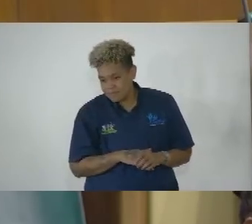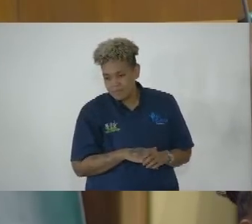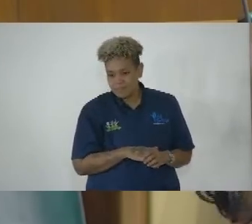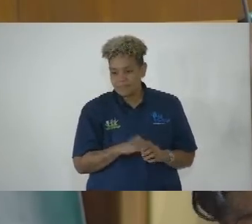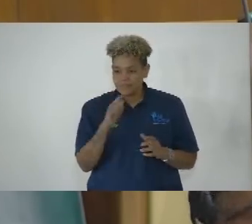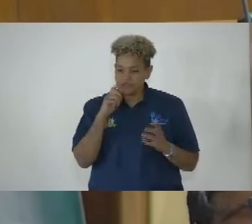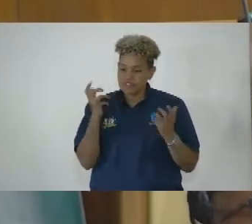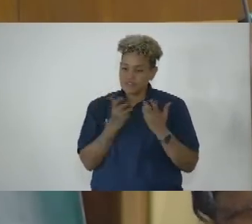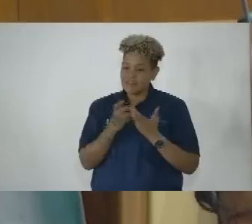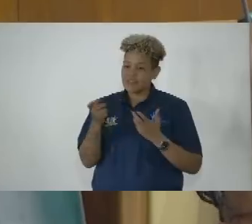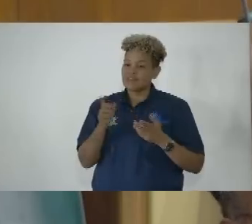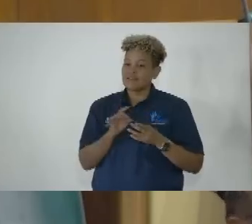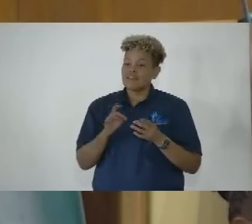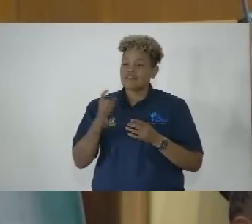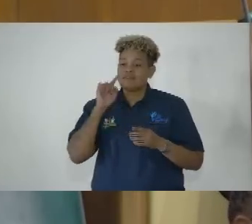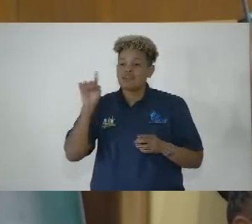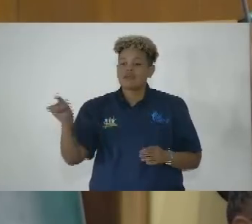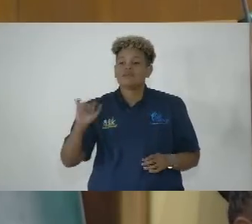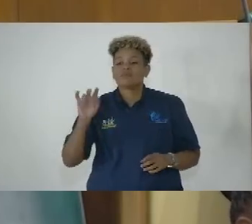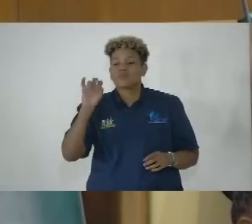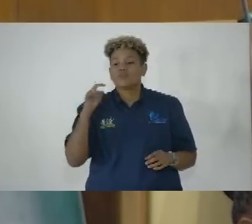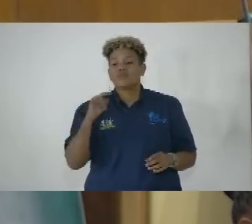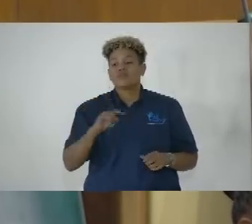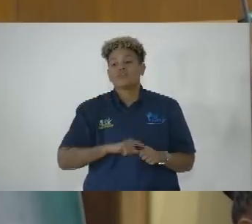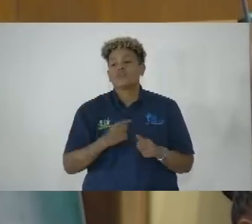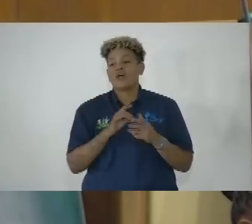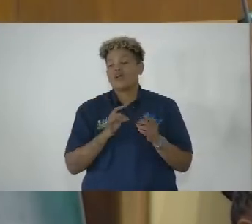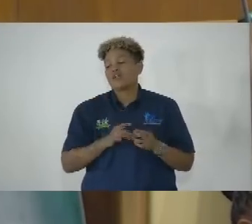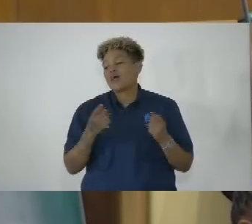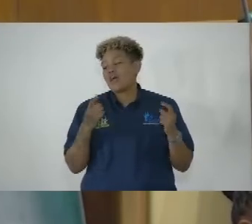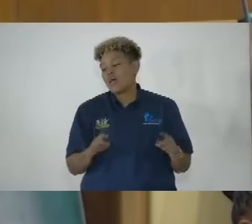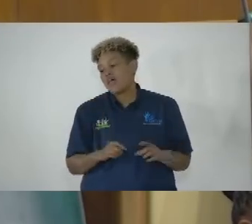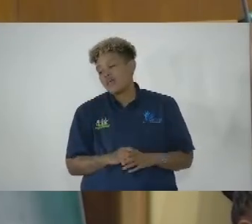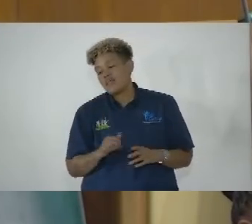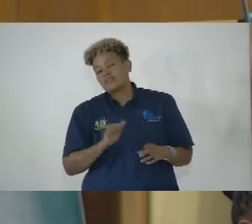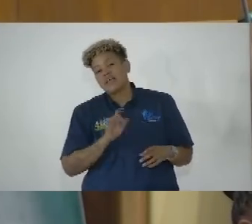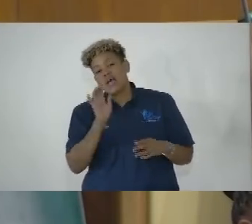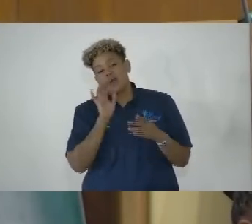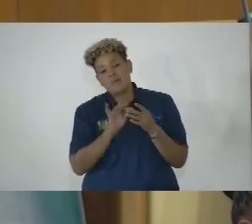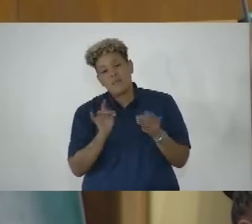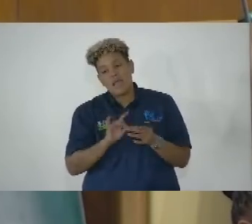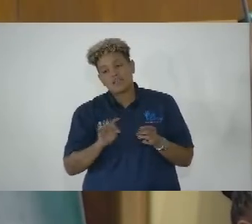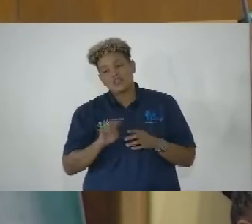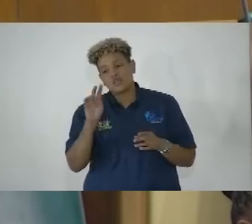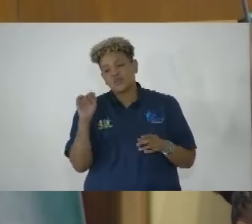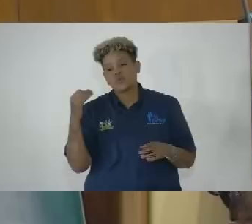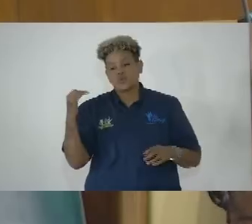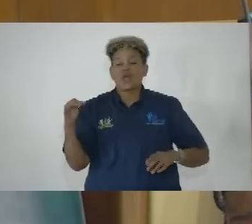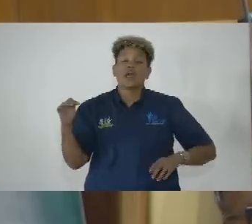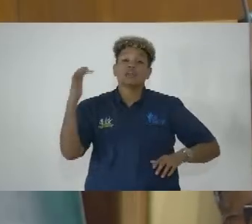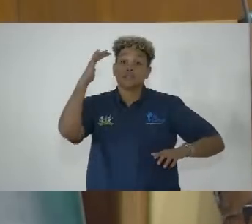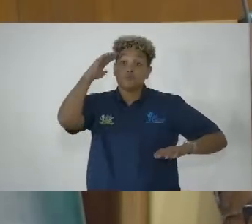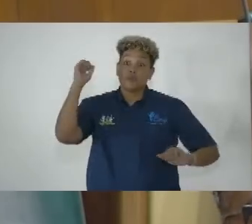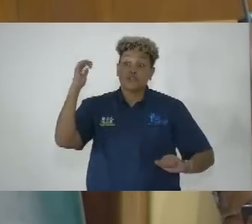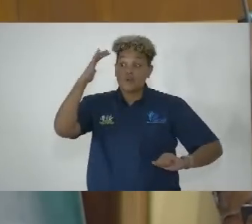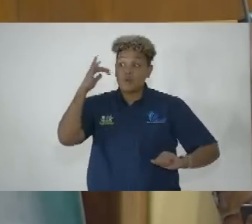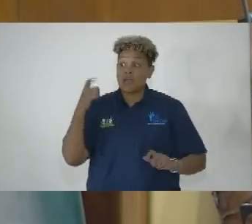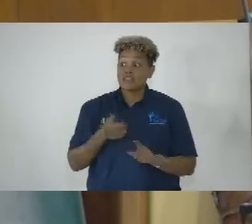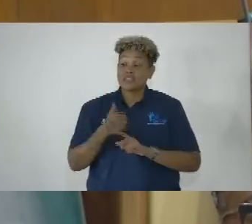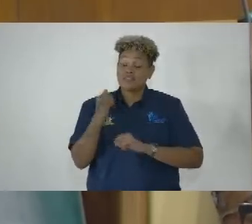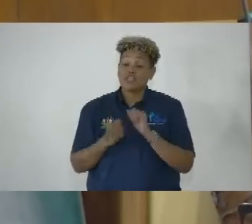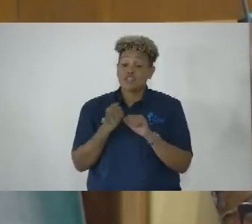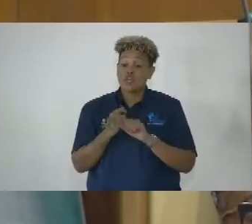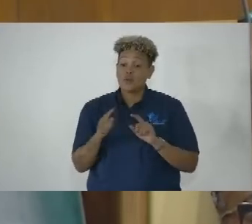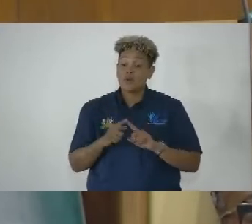And it was very convenient for him. So I mentioned 2019, Mr. President, because it was the year when